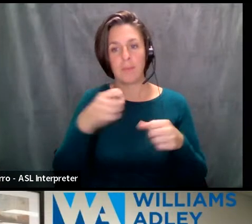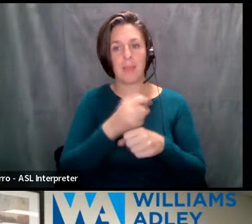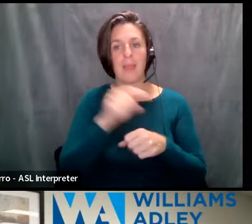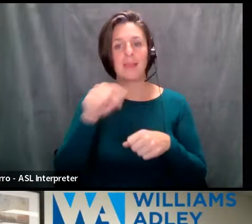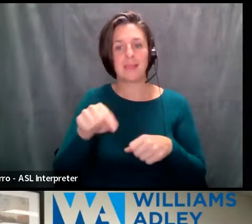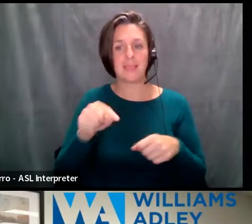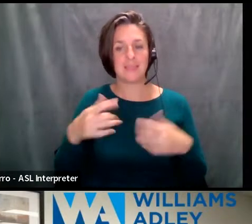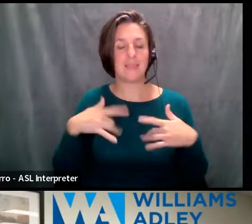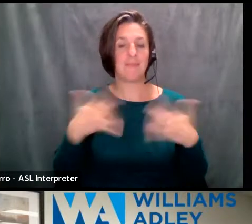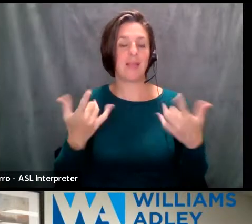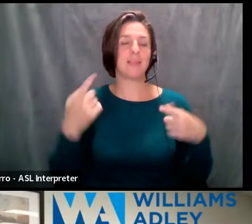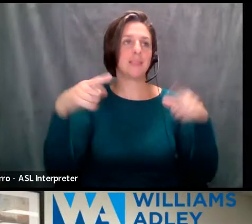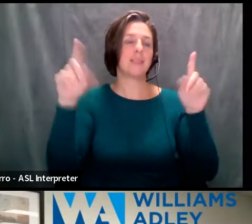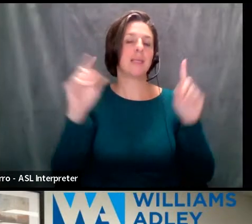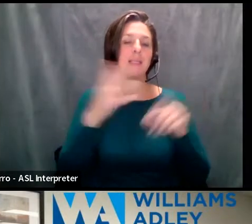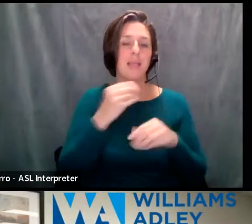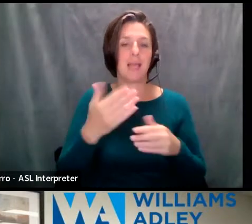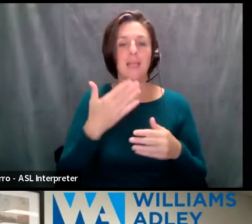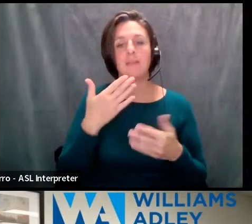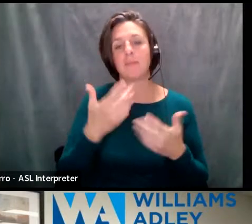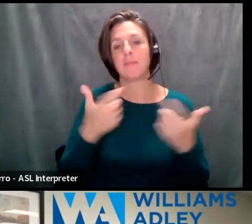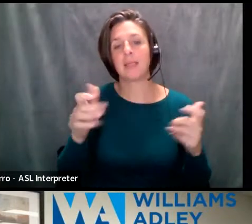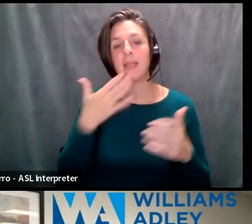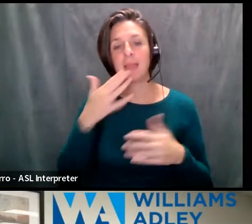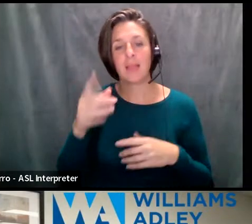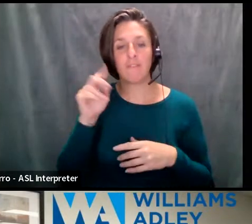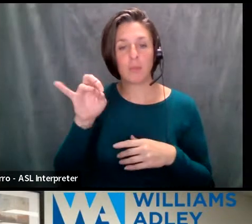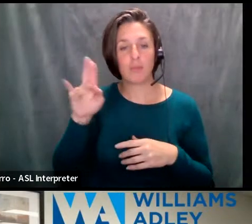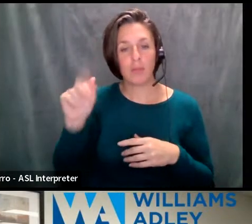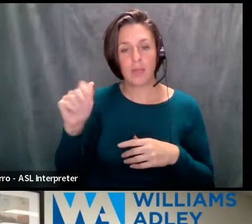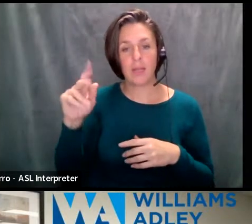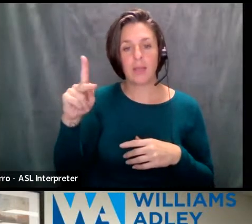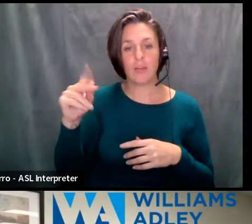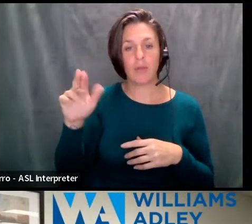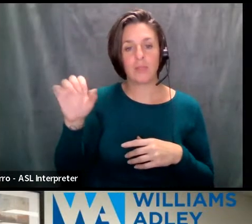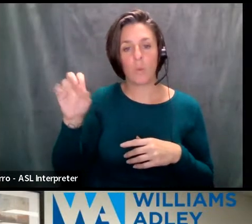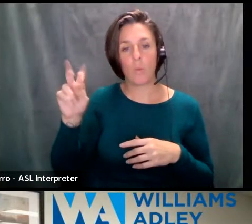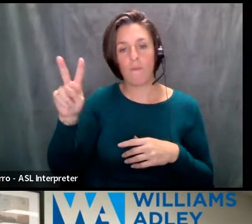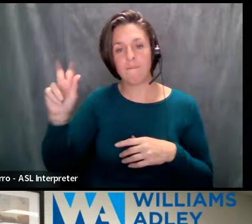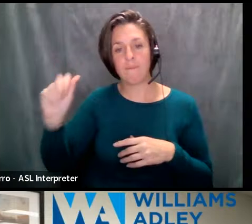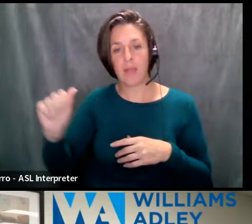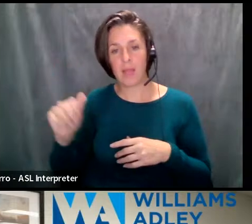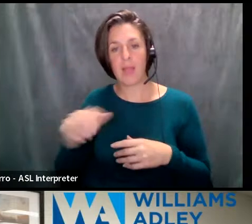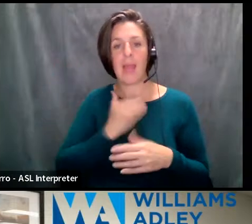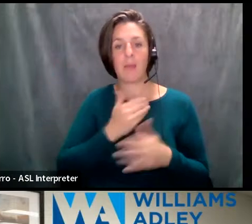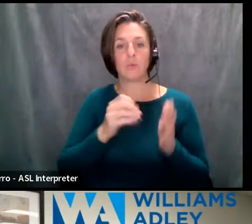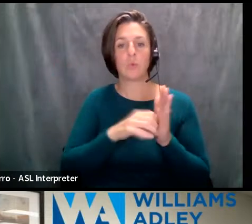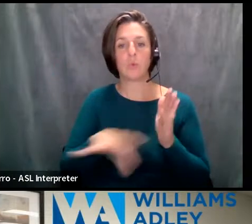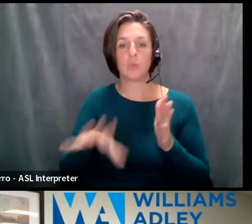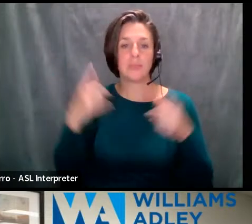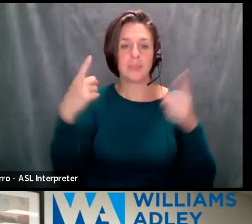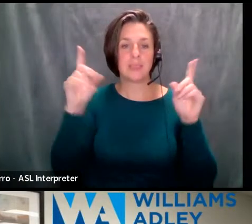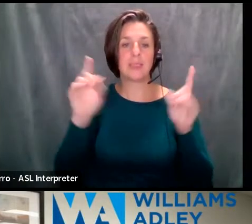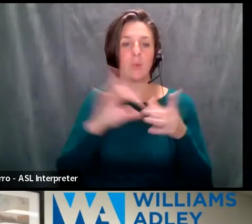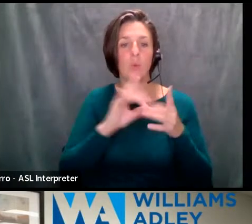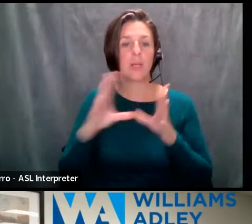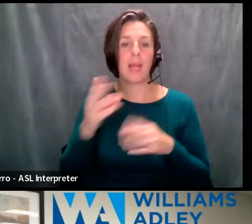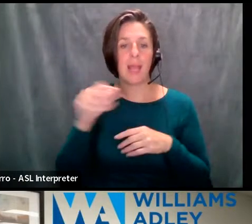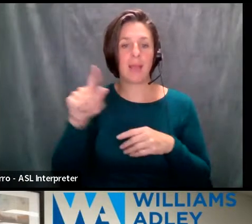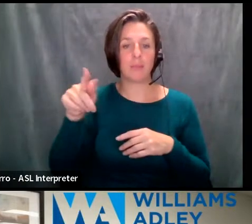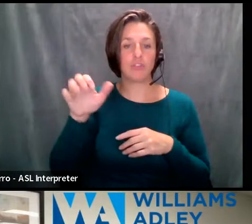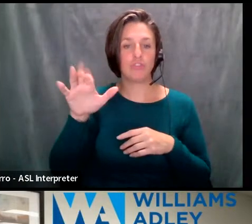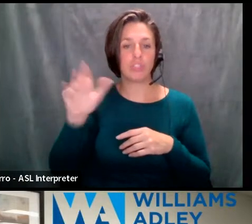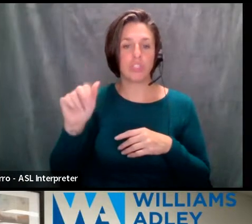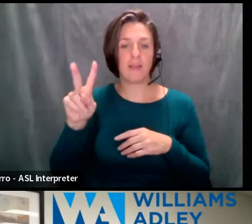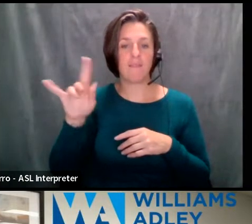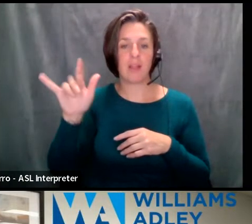big thanks to Marina Kravtsova, our Student Success Coordinator, and Patricia Villar, our